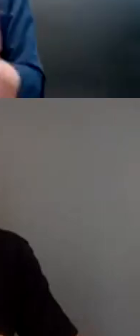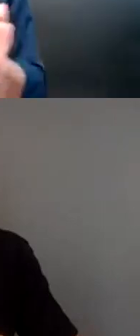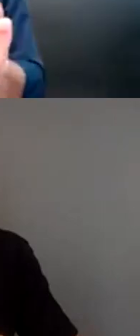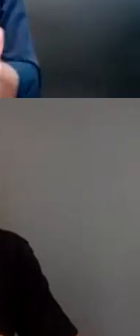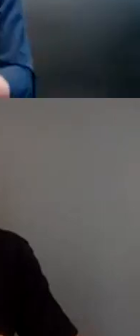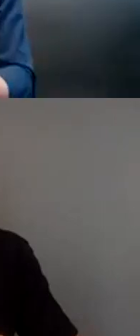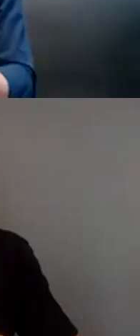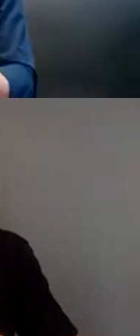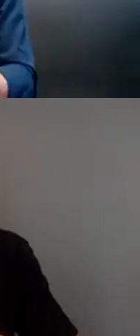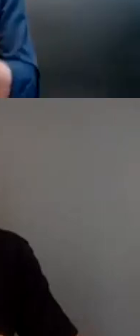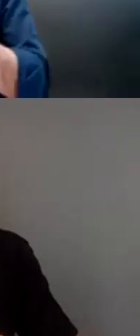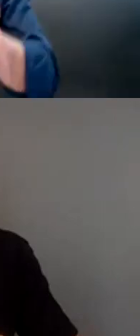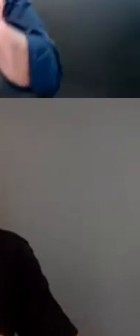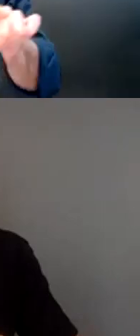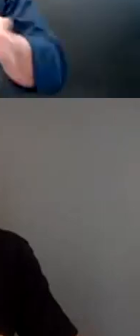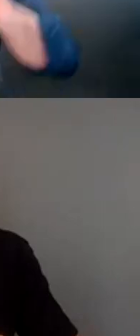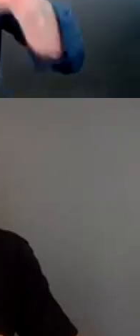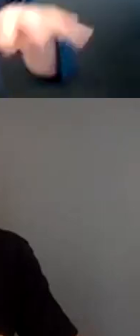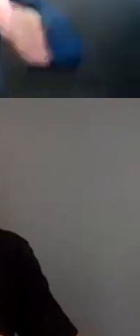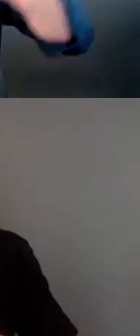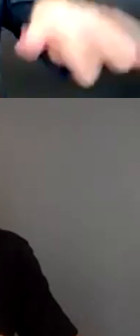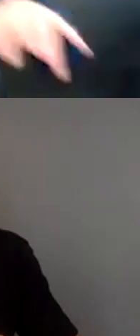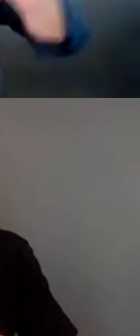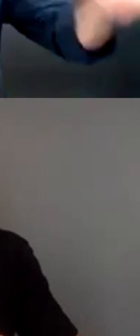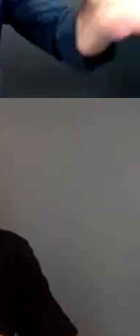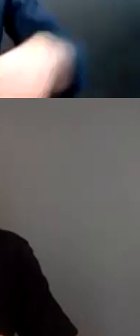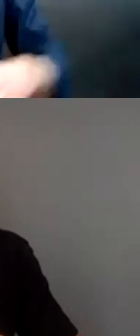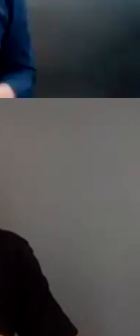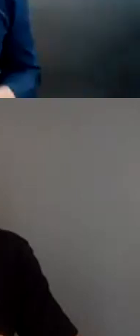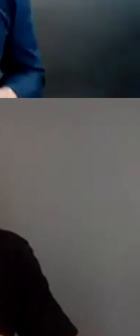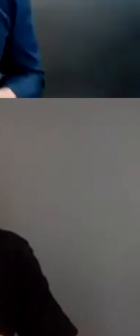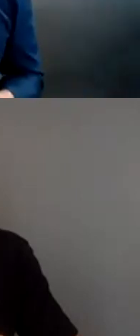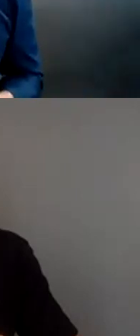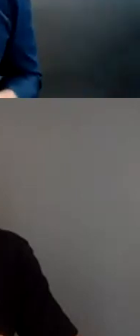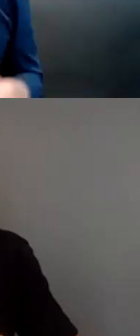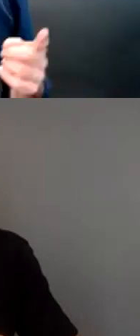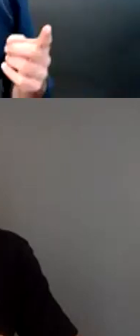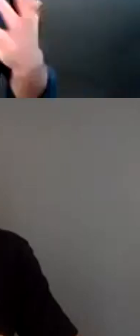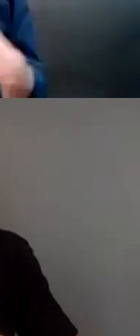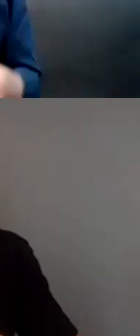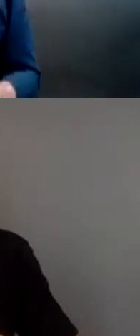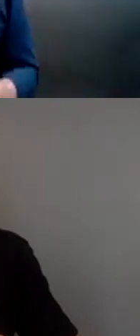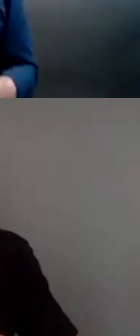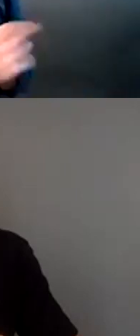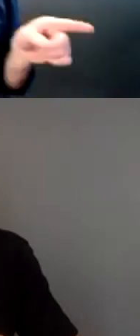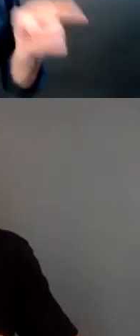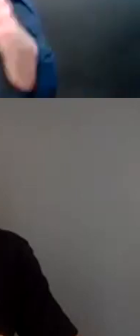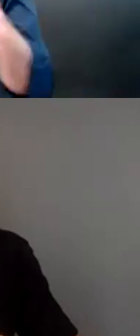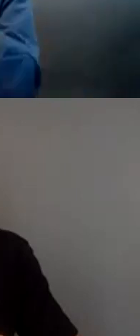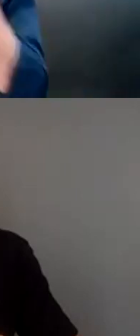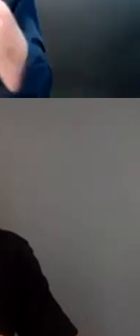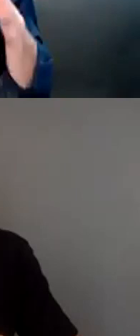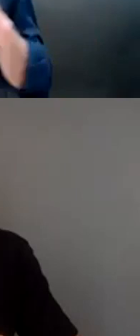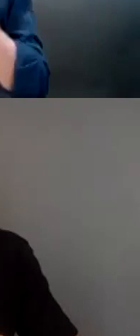ourselves in little clusters, if we're all practicing the principles and talking about them, because we're connected to the